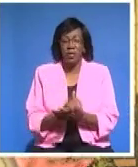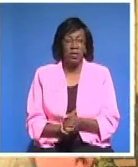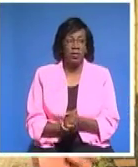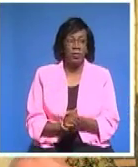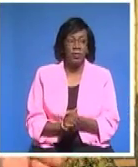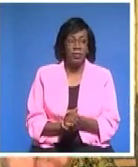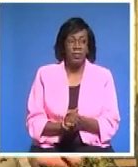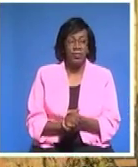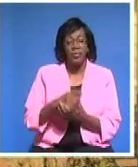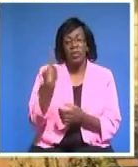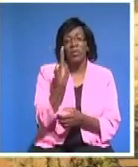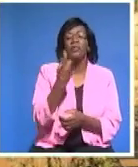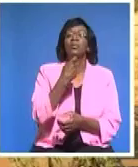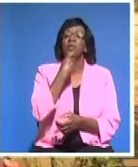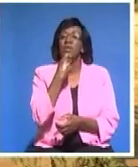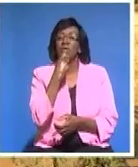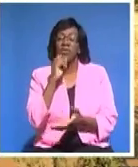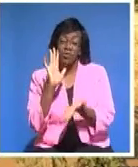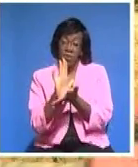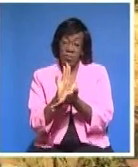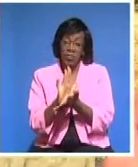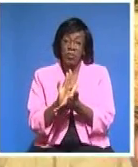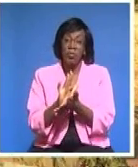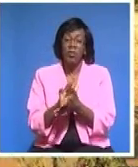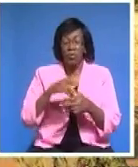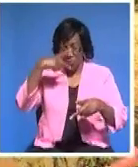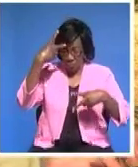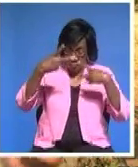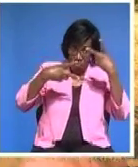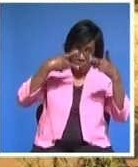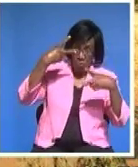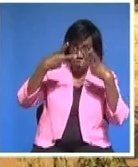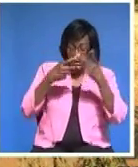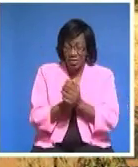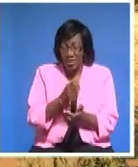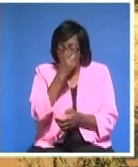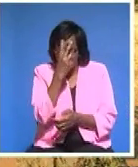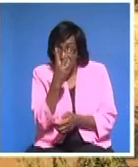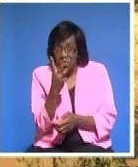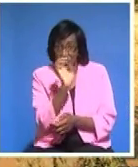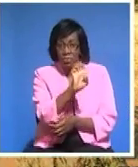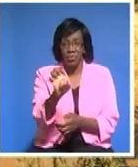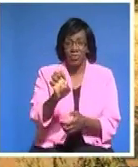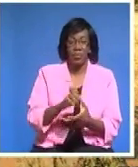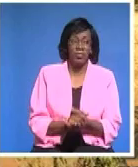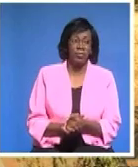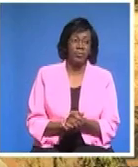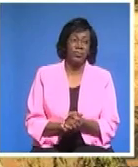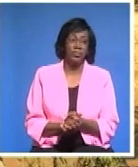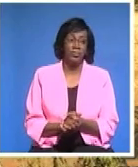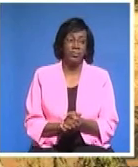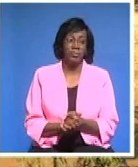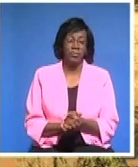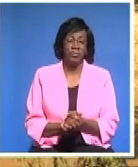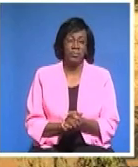filming them, having the opportunity to see wild dogs, tourists coming here and saying, oh, is this a wild dog? That creates a bit of awareness, that